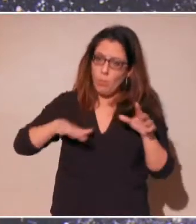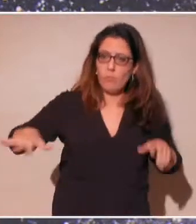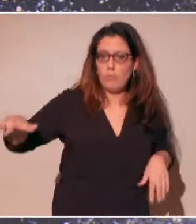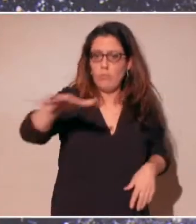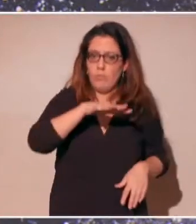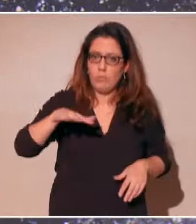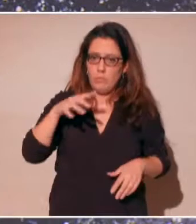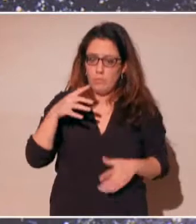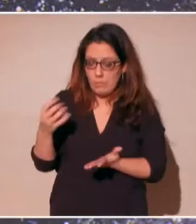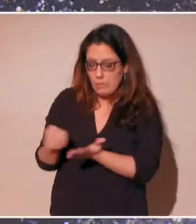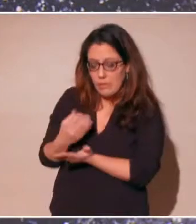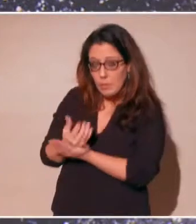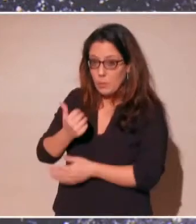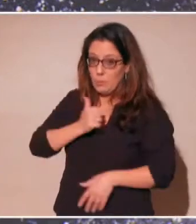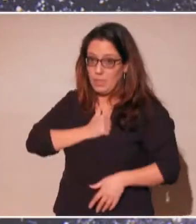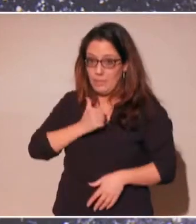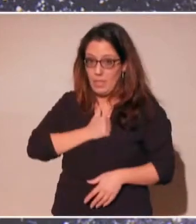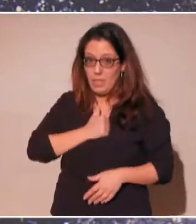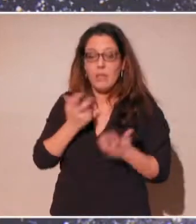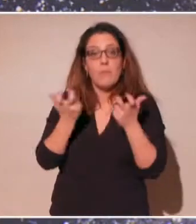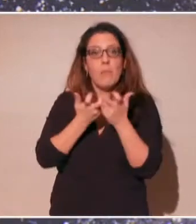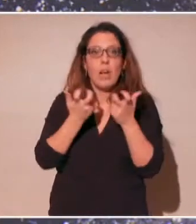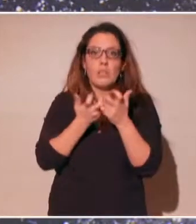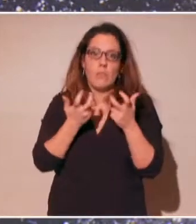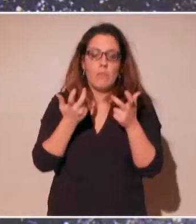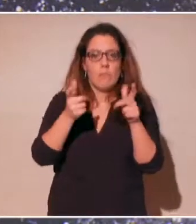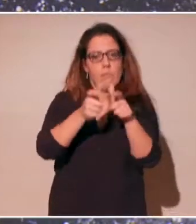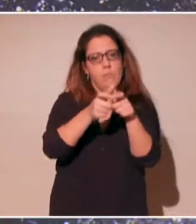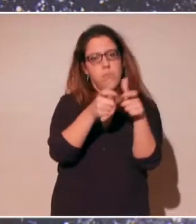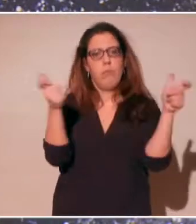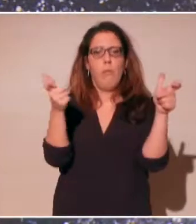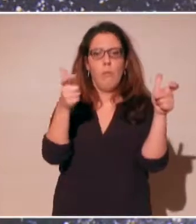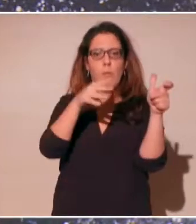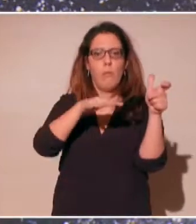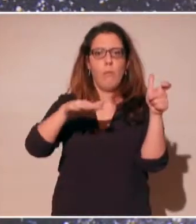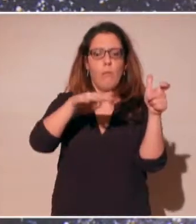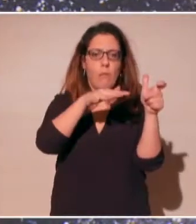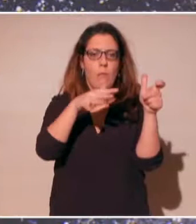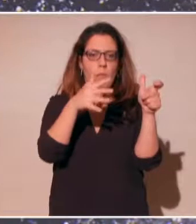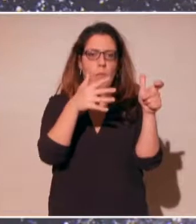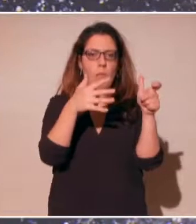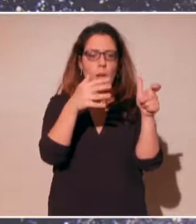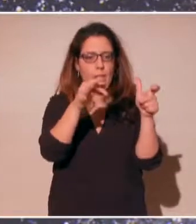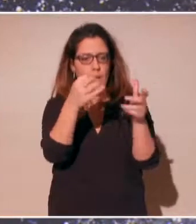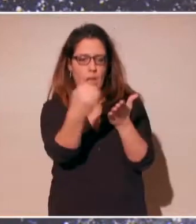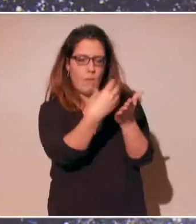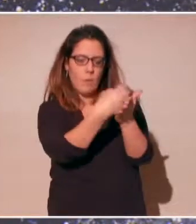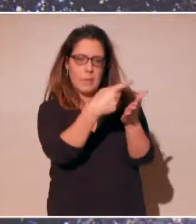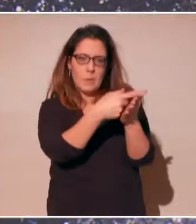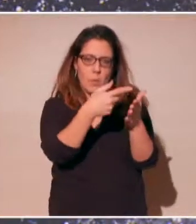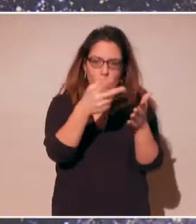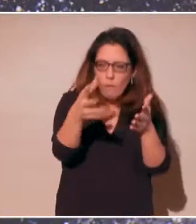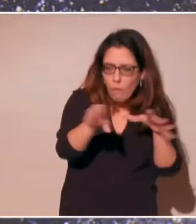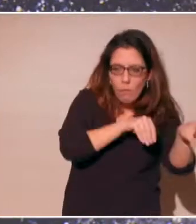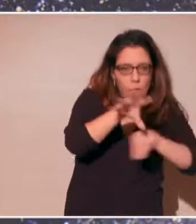level the access to data, again, particularly when we're talking